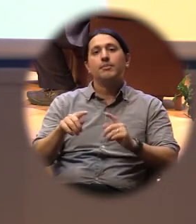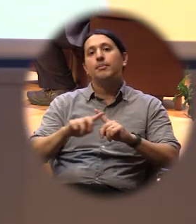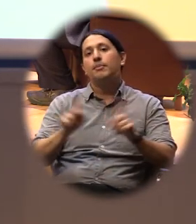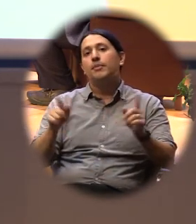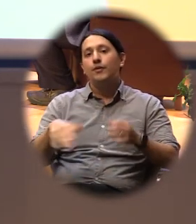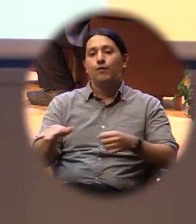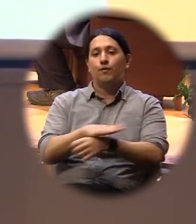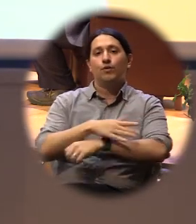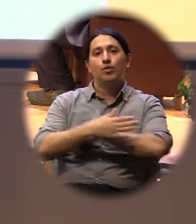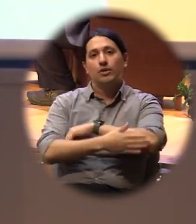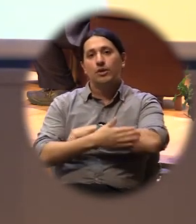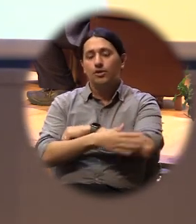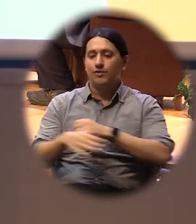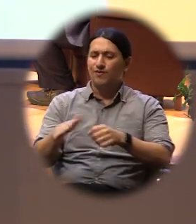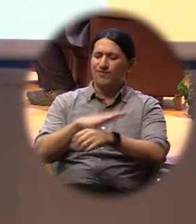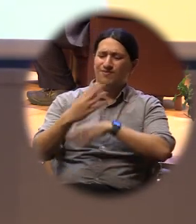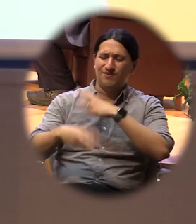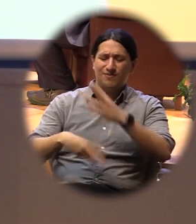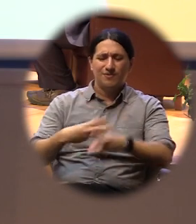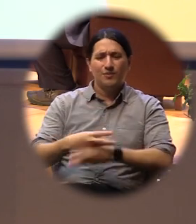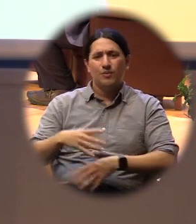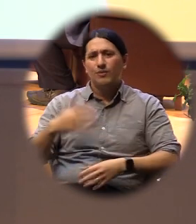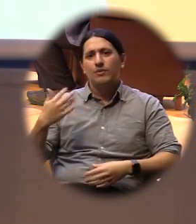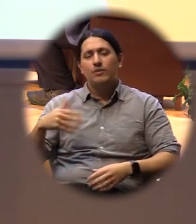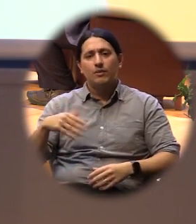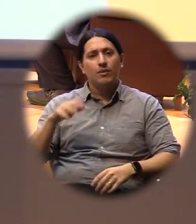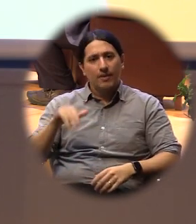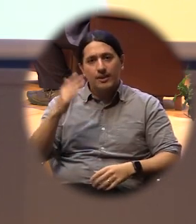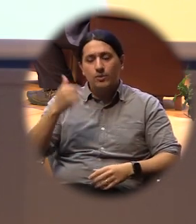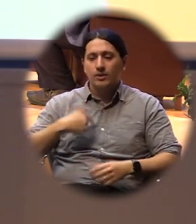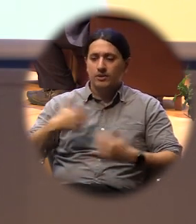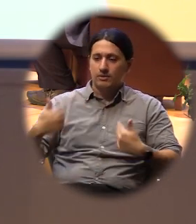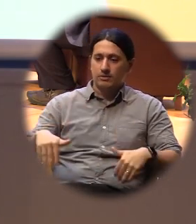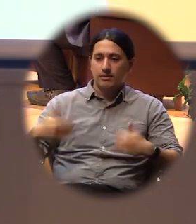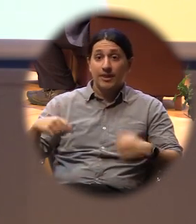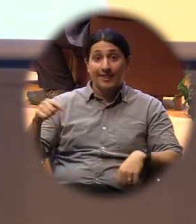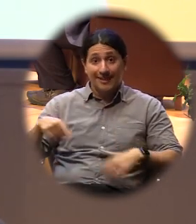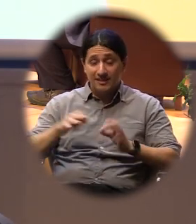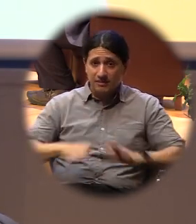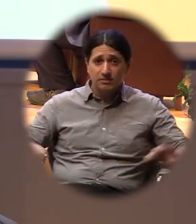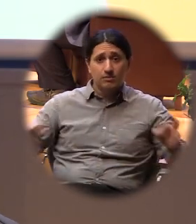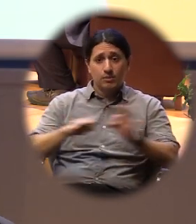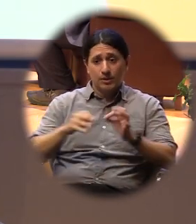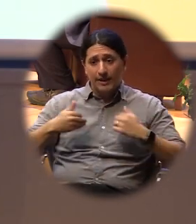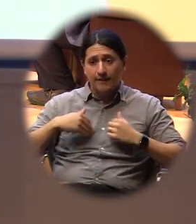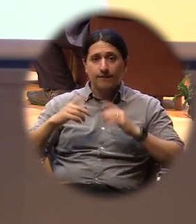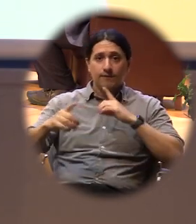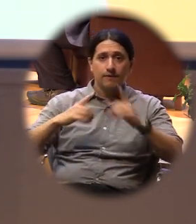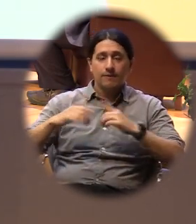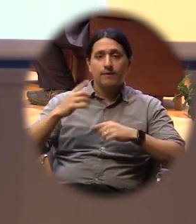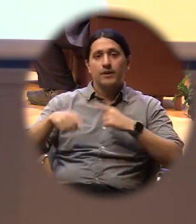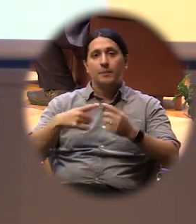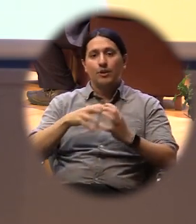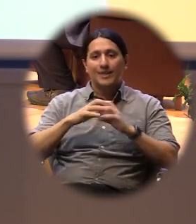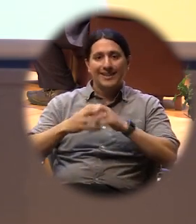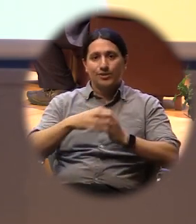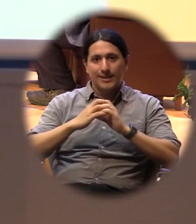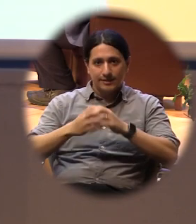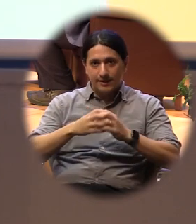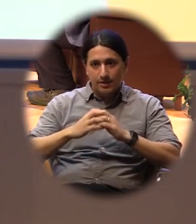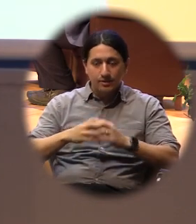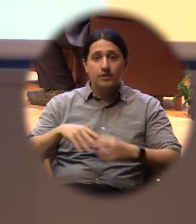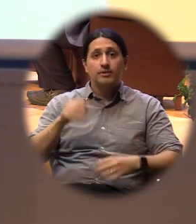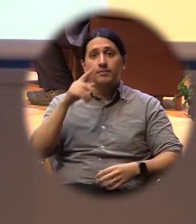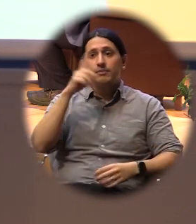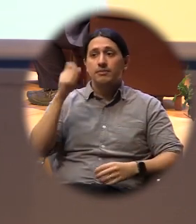so strongly in the importance of these kinds of intersectional conversations. Because for many years of my life, folks with